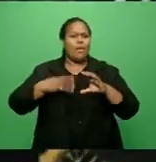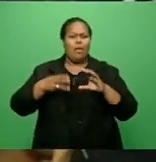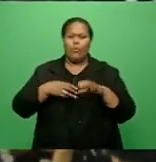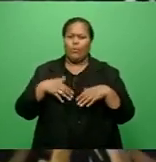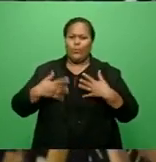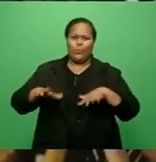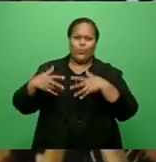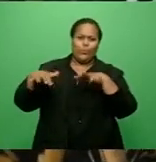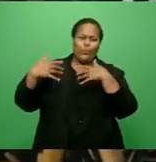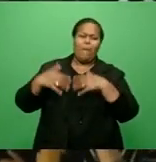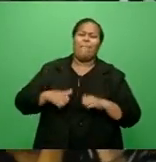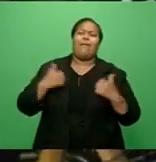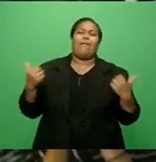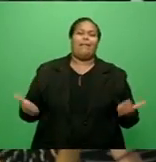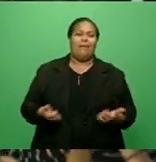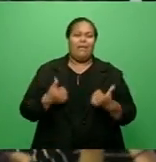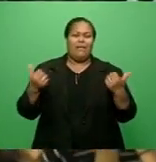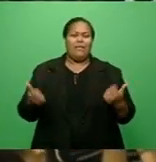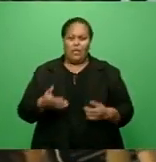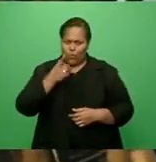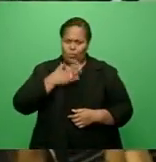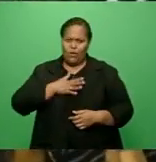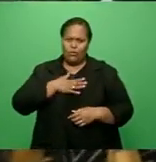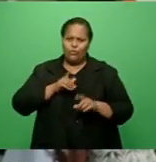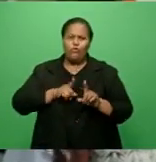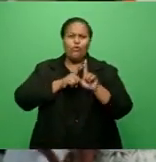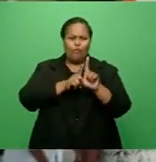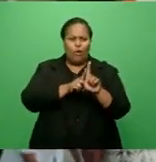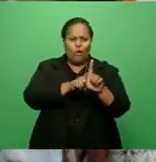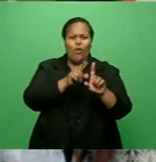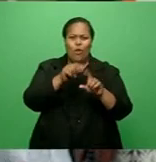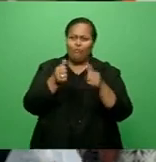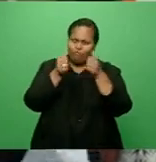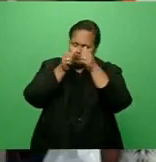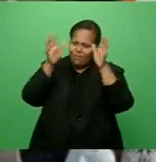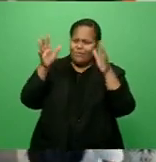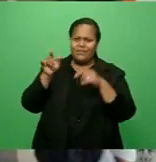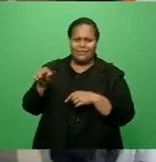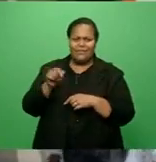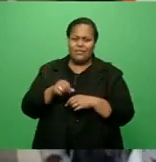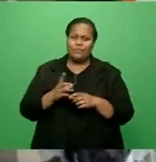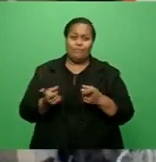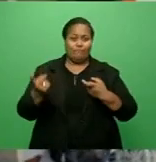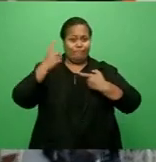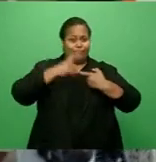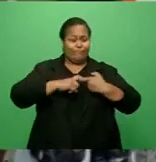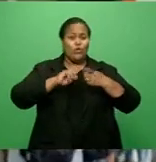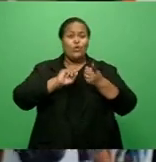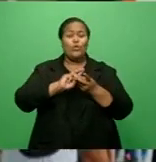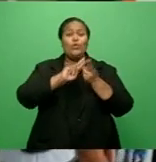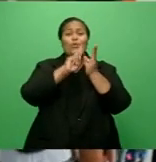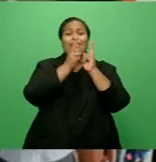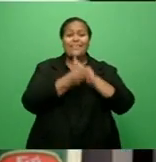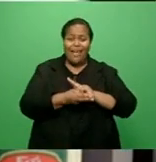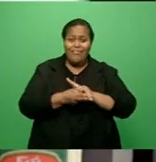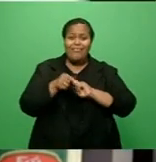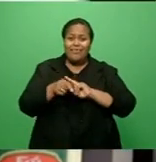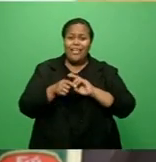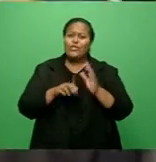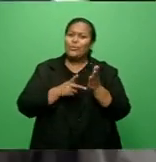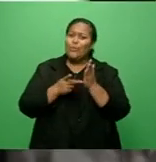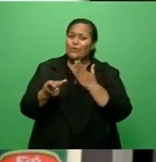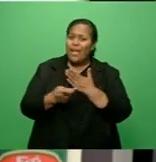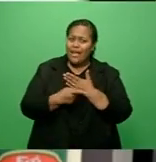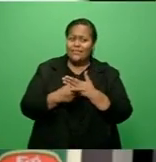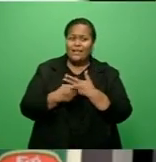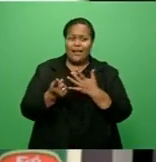BTS, trying to follow in the footsteps of their idols. Taking part in the global UNICEF Giving Back Rice project. With the books